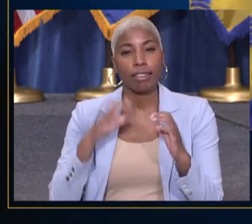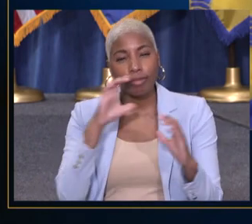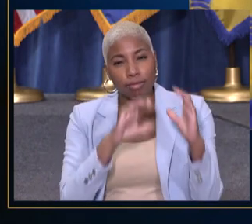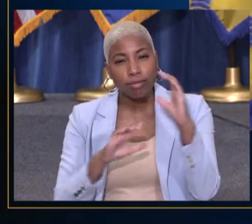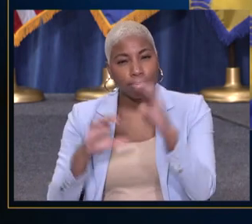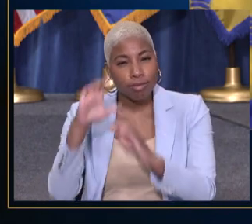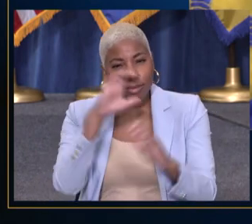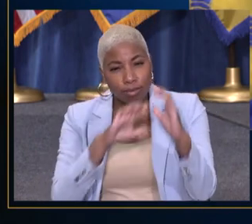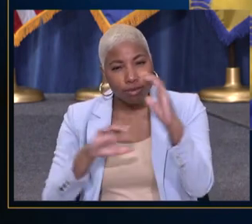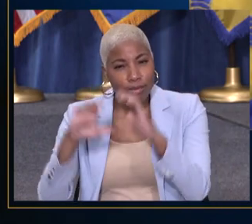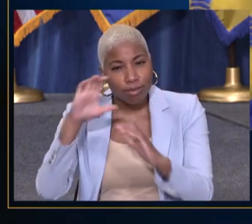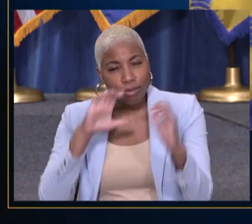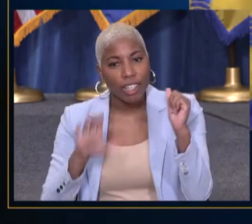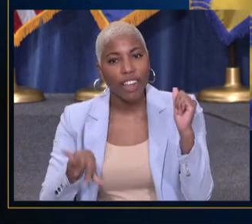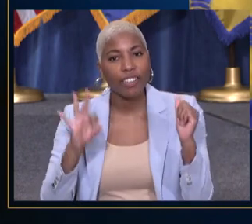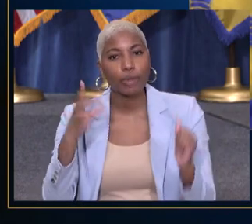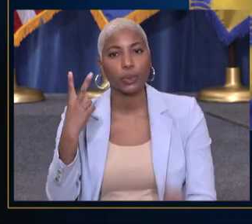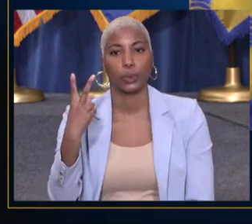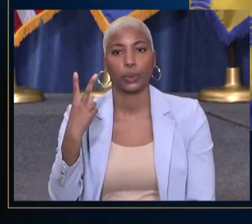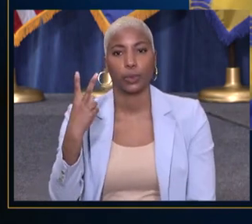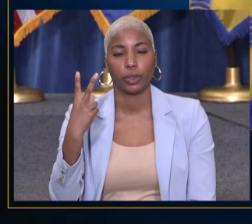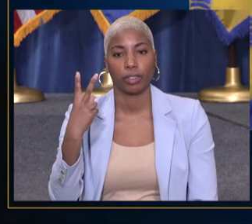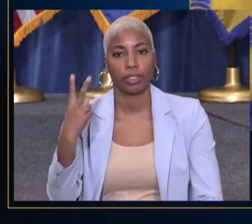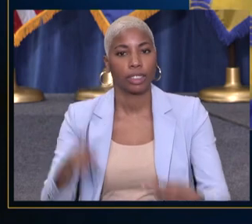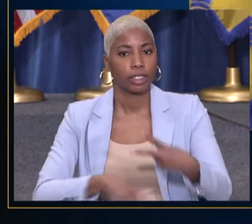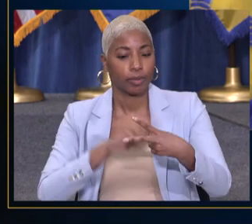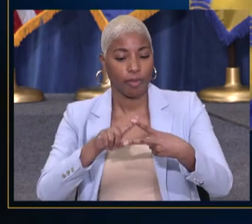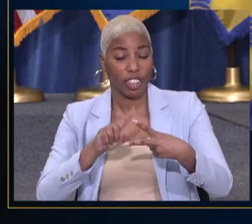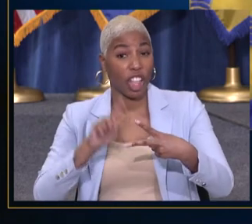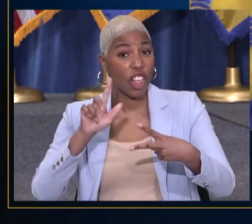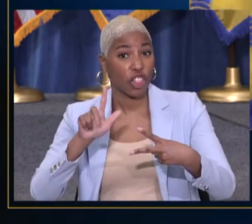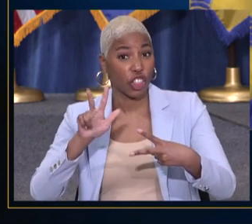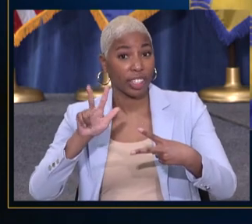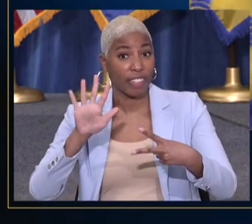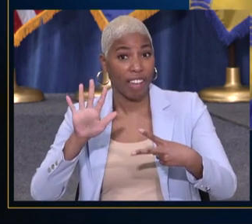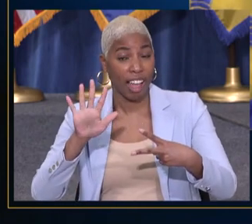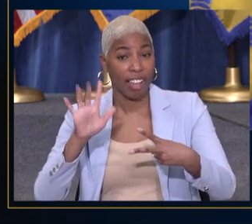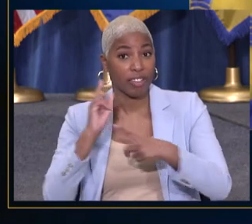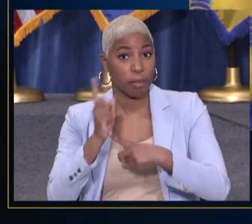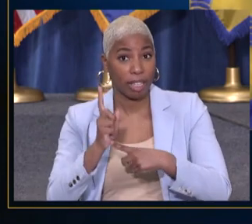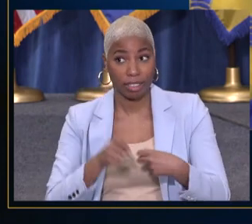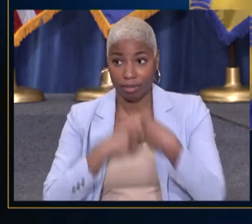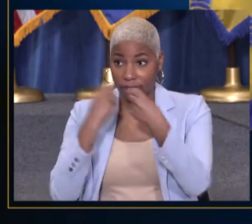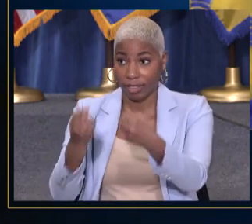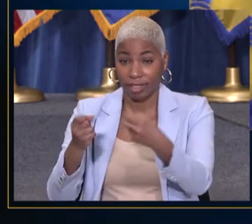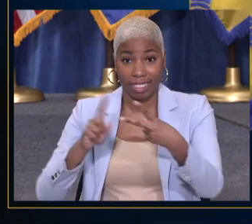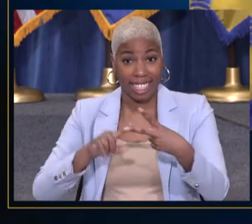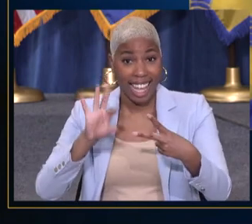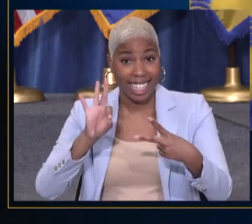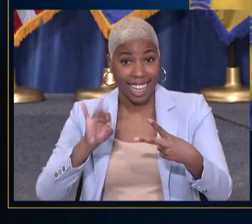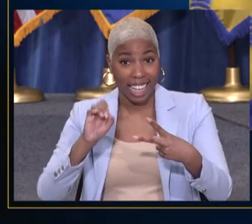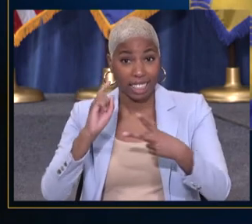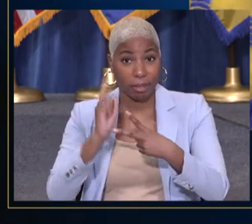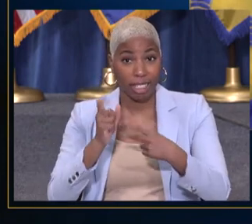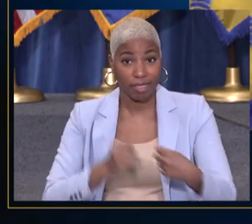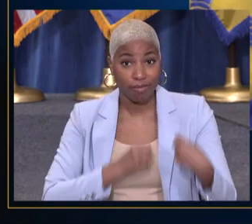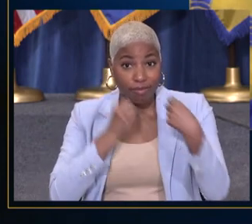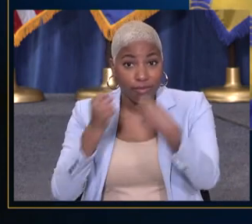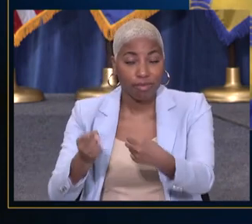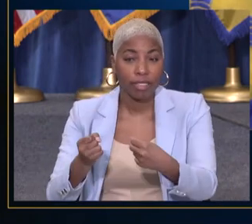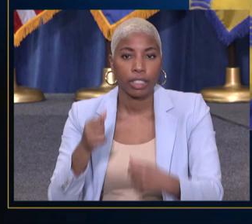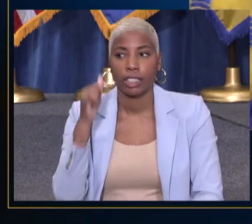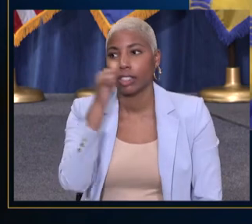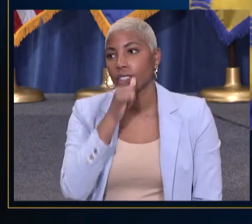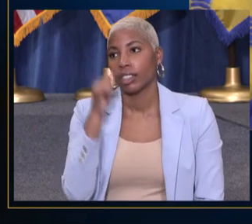them. One about 35 minutes away from me, another 90 minutes away from me. I